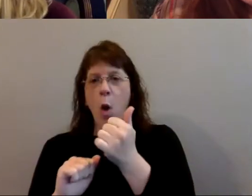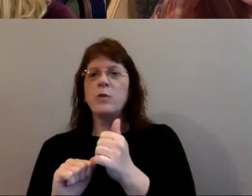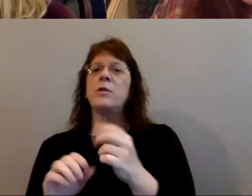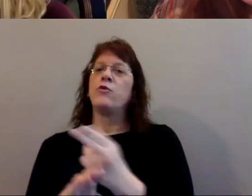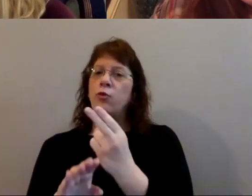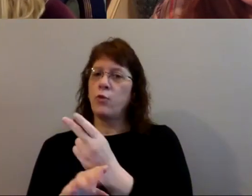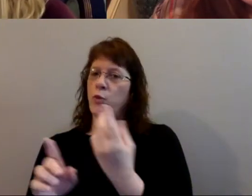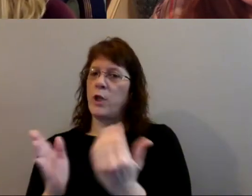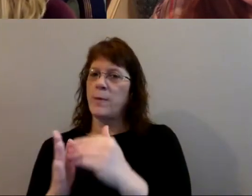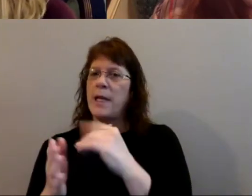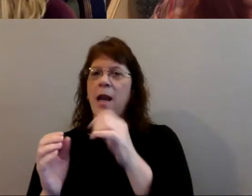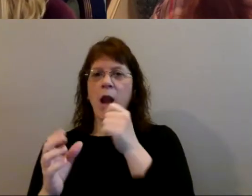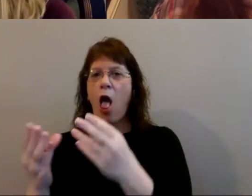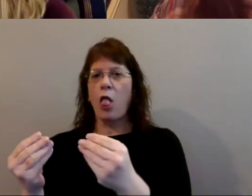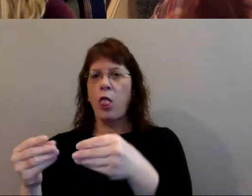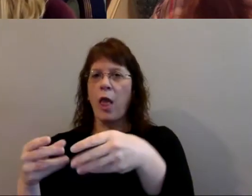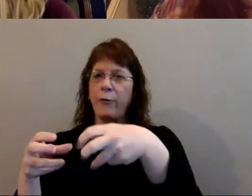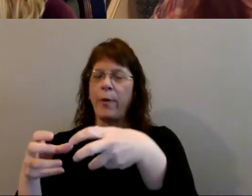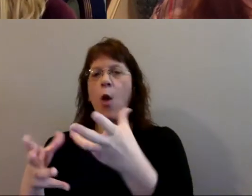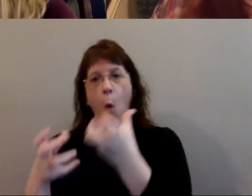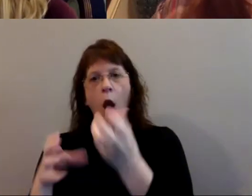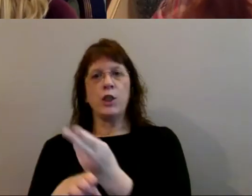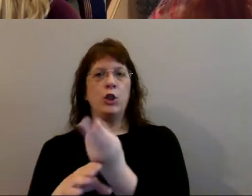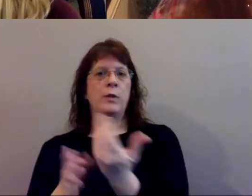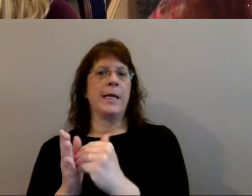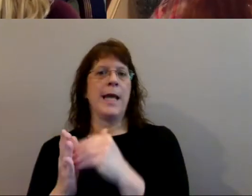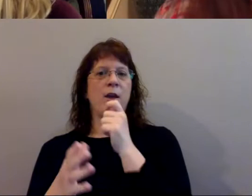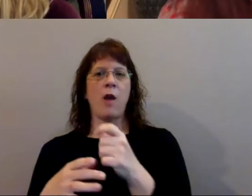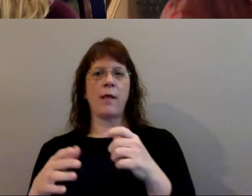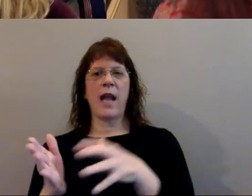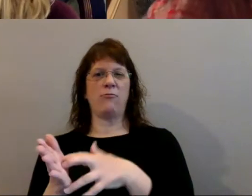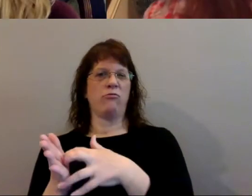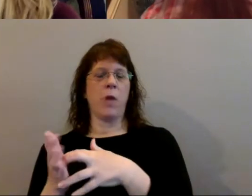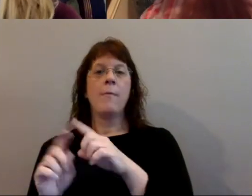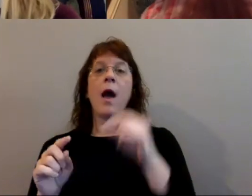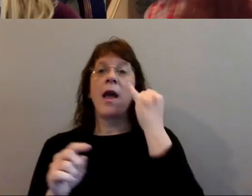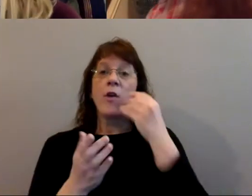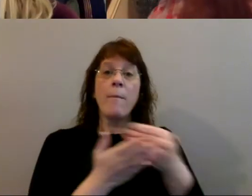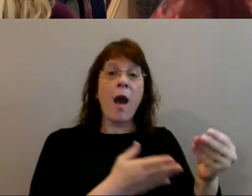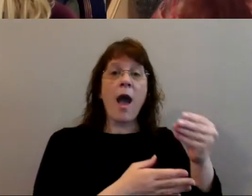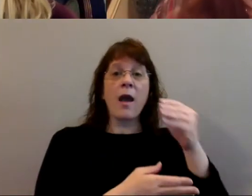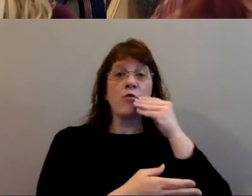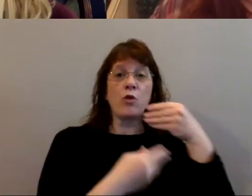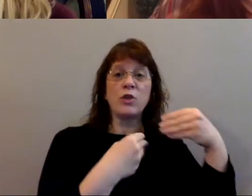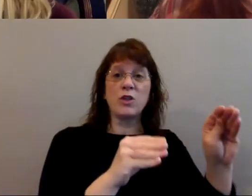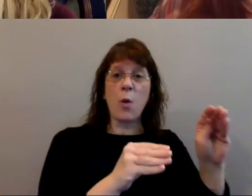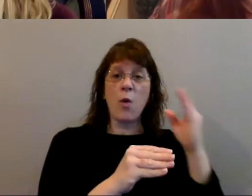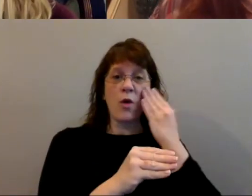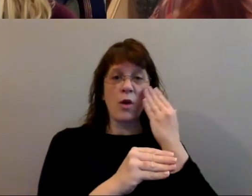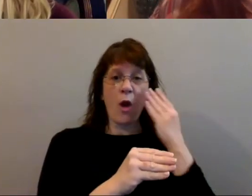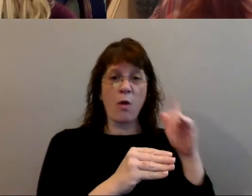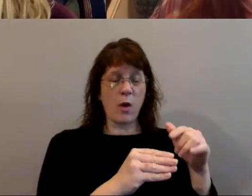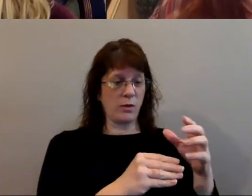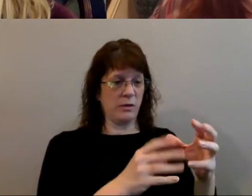not flimsy. You will actually want to use them again. Whereas like the ones you buy in the grocery store and those packs of like, I don't